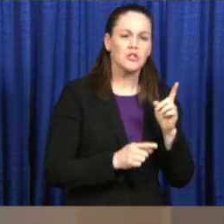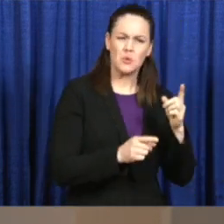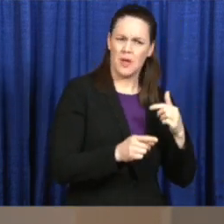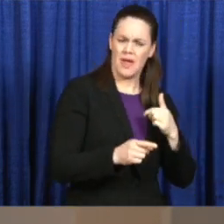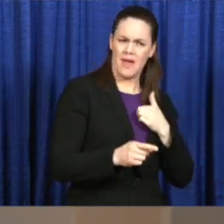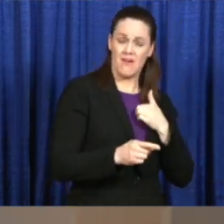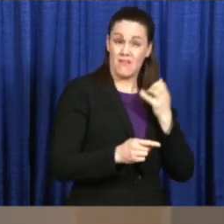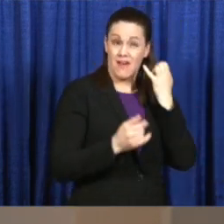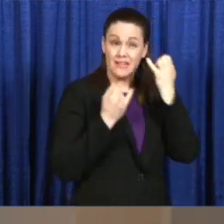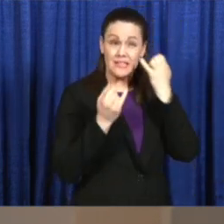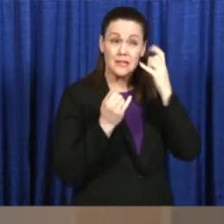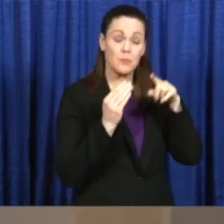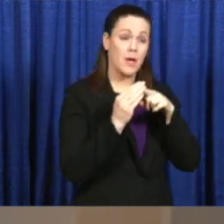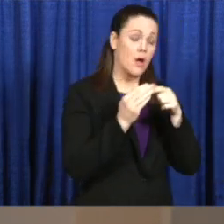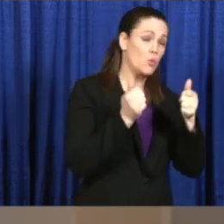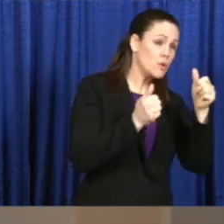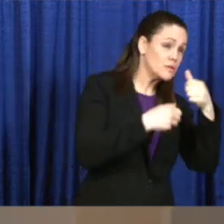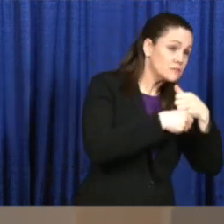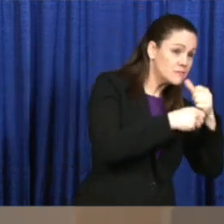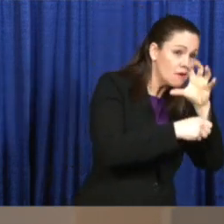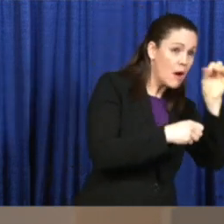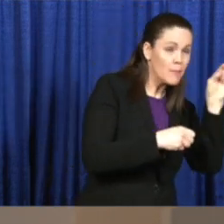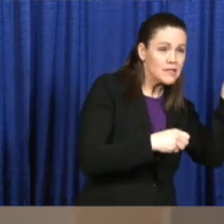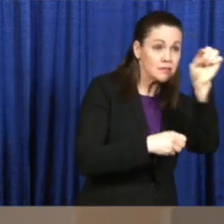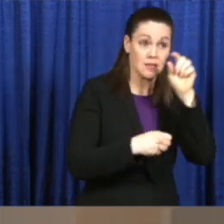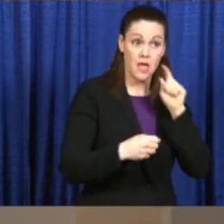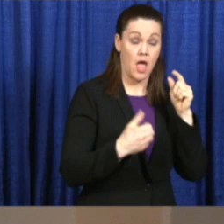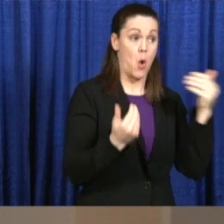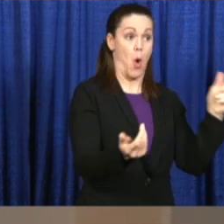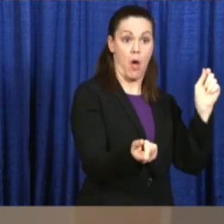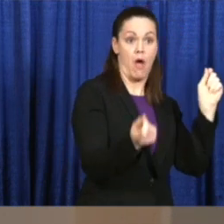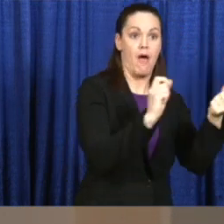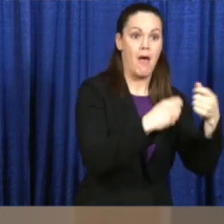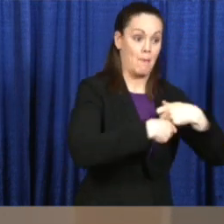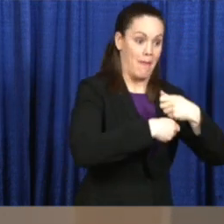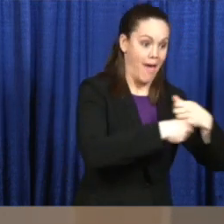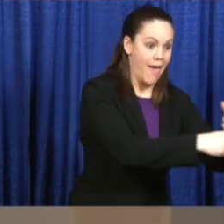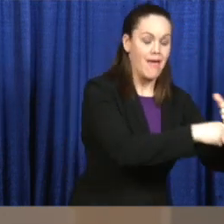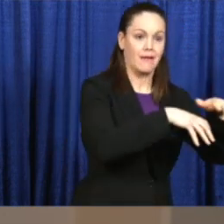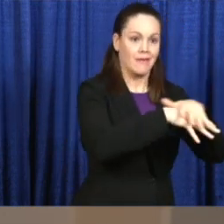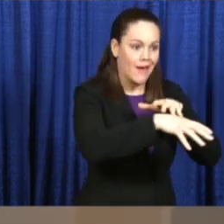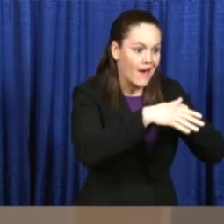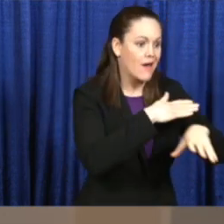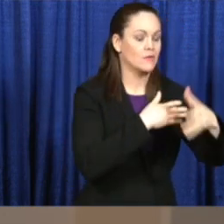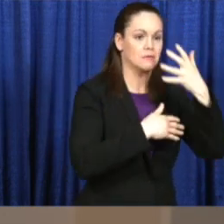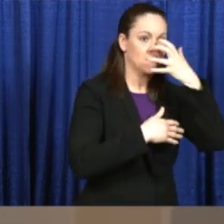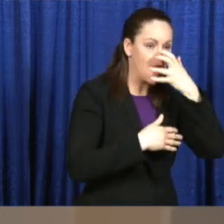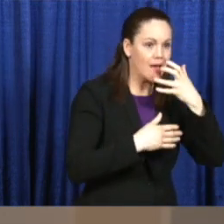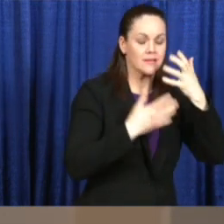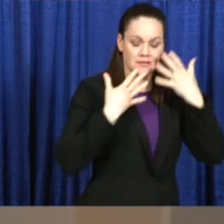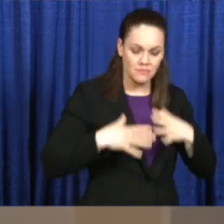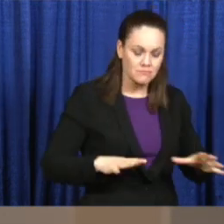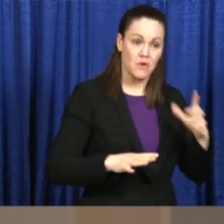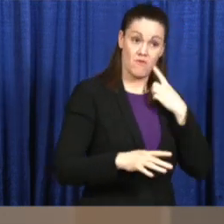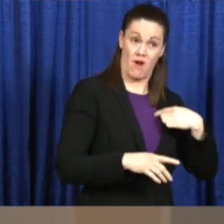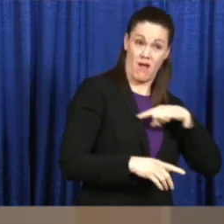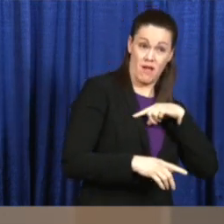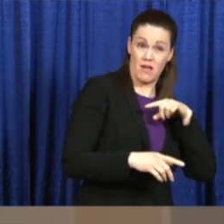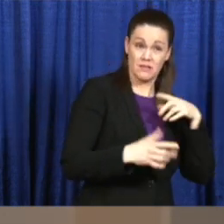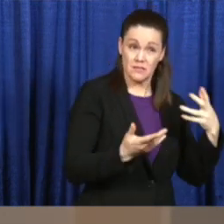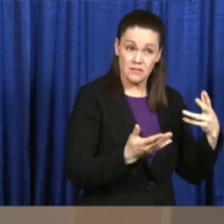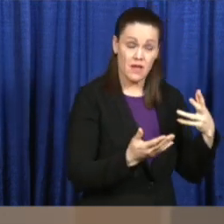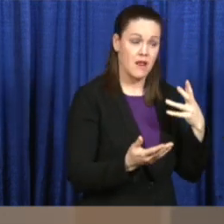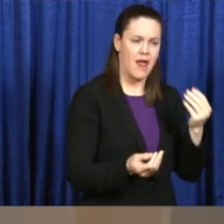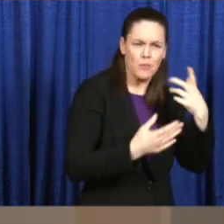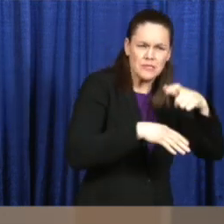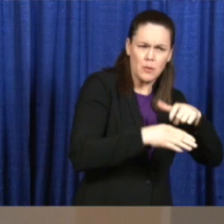to flip a switch to start making masks and gowns and ventilators, and how long will it take to ramp up that kind